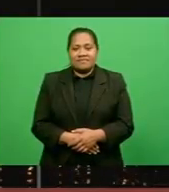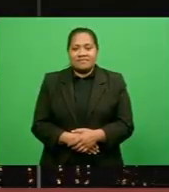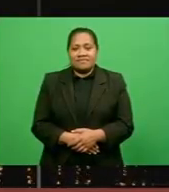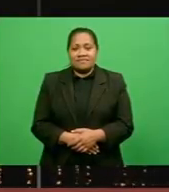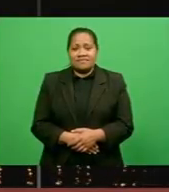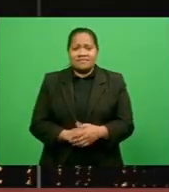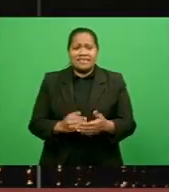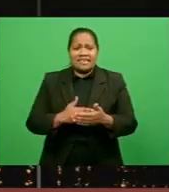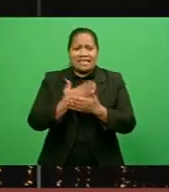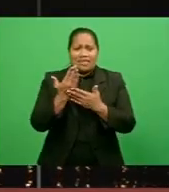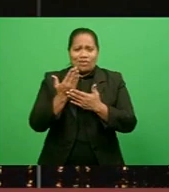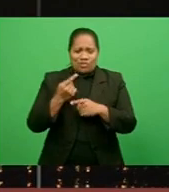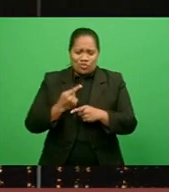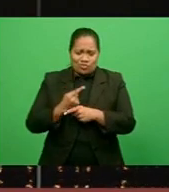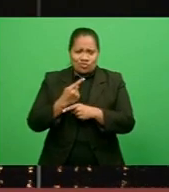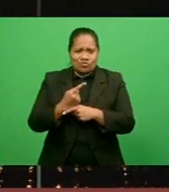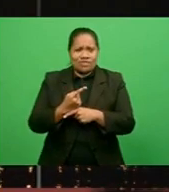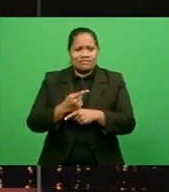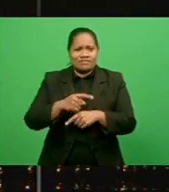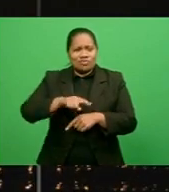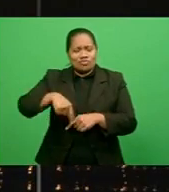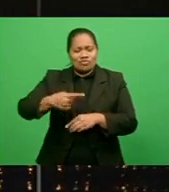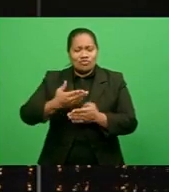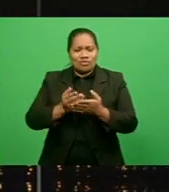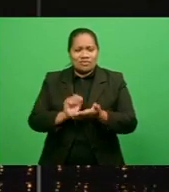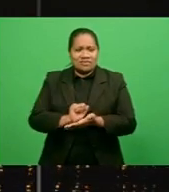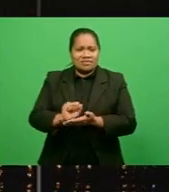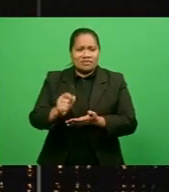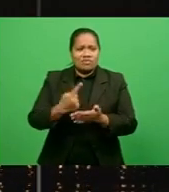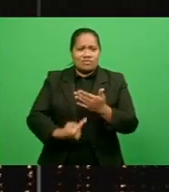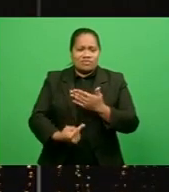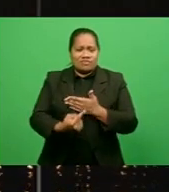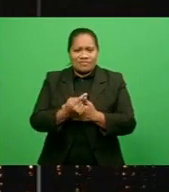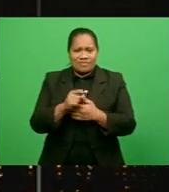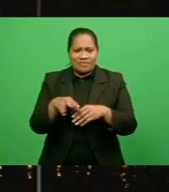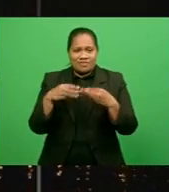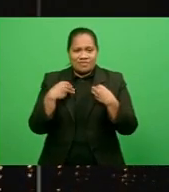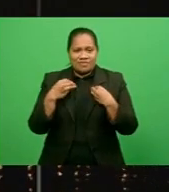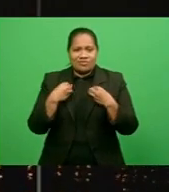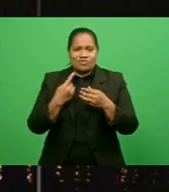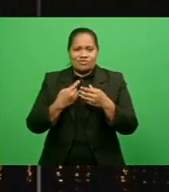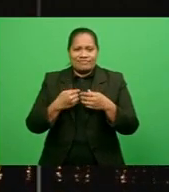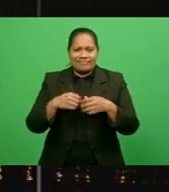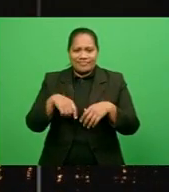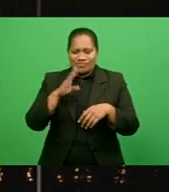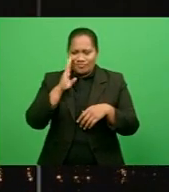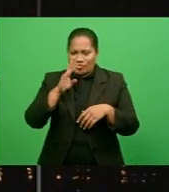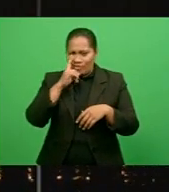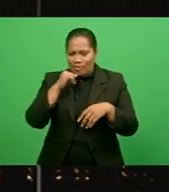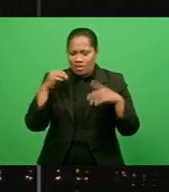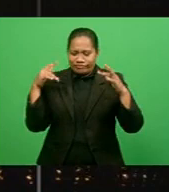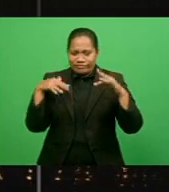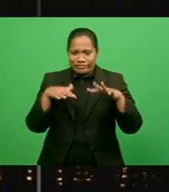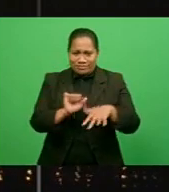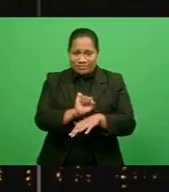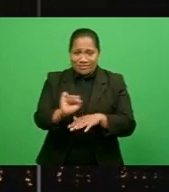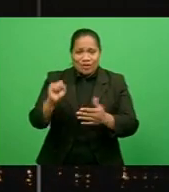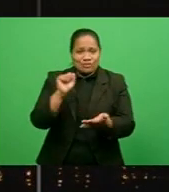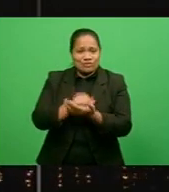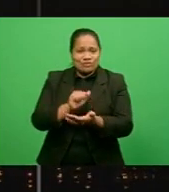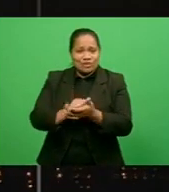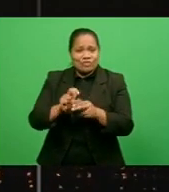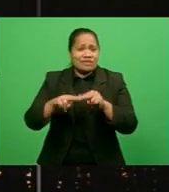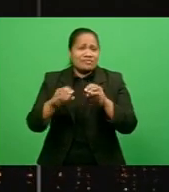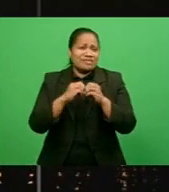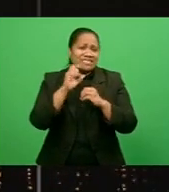A day into the week-long SUVA on sale, and retailers are already seeing customers flocking to their shops. FBC News took to the streets this